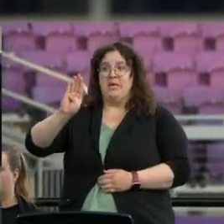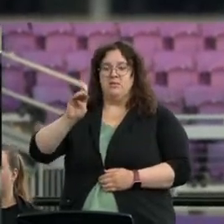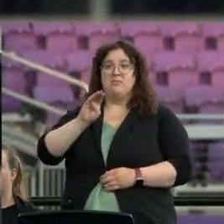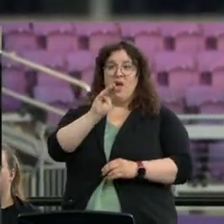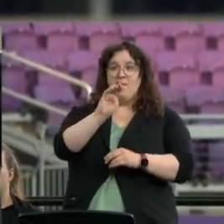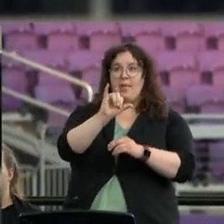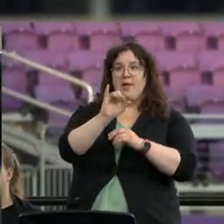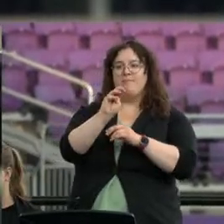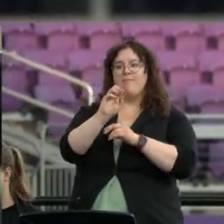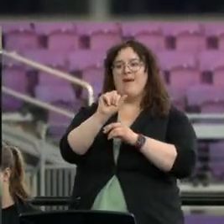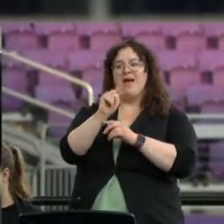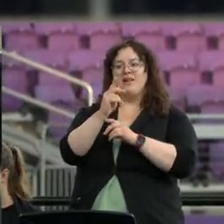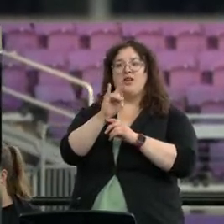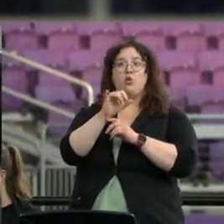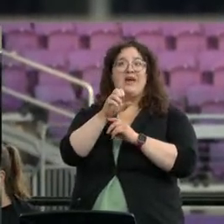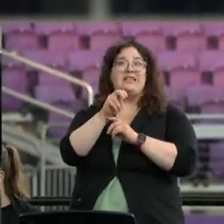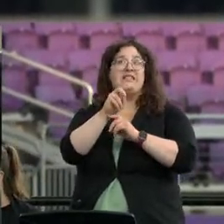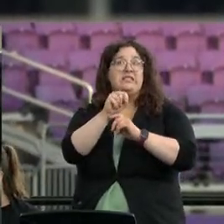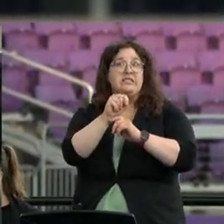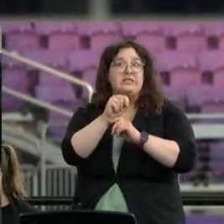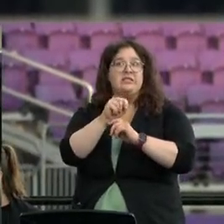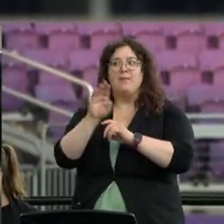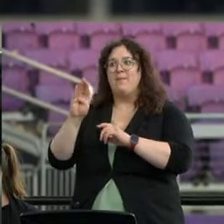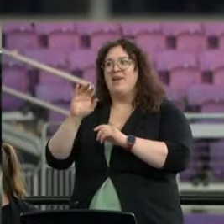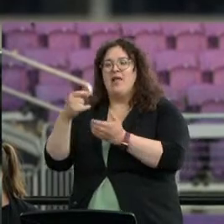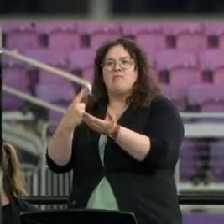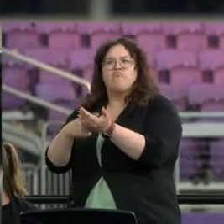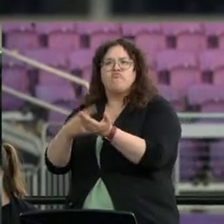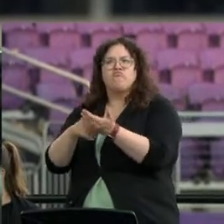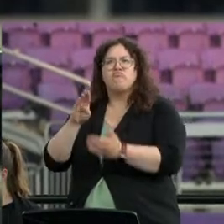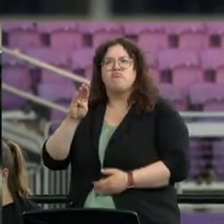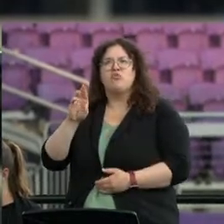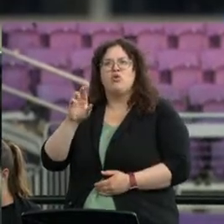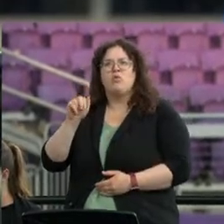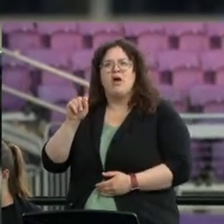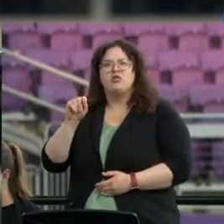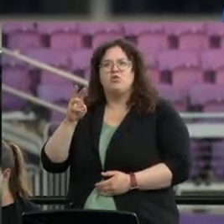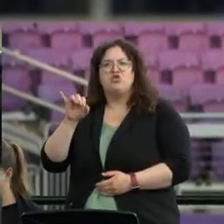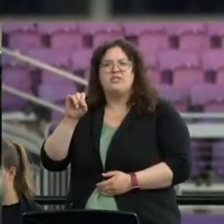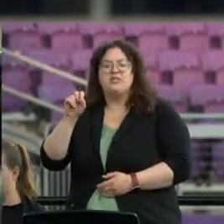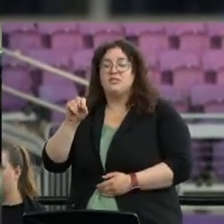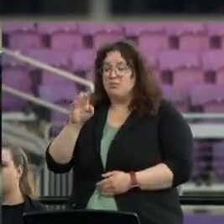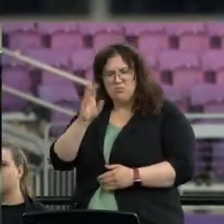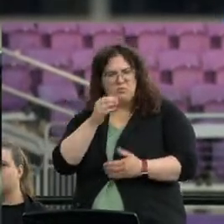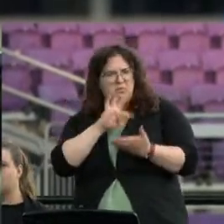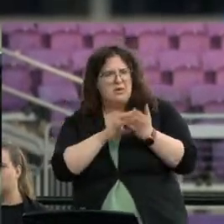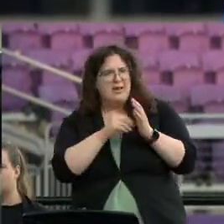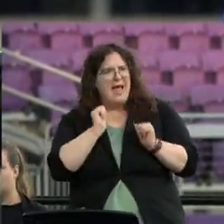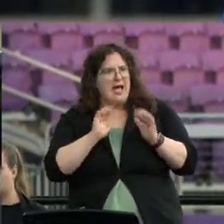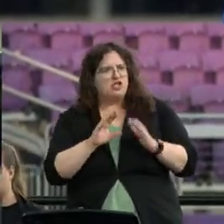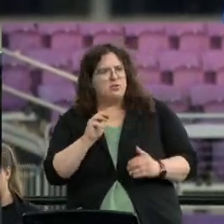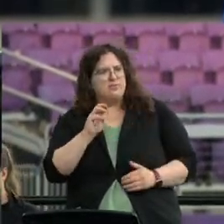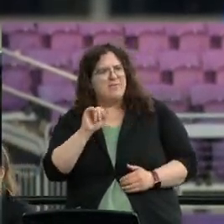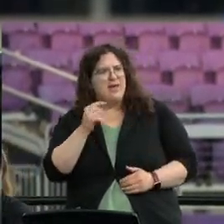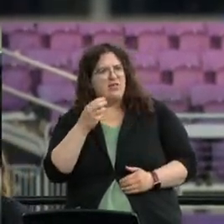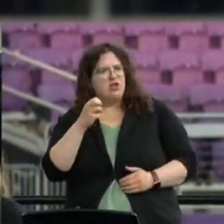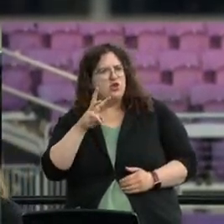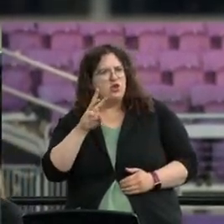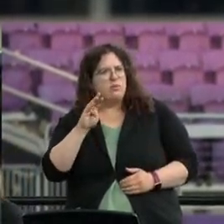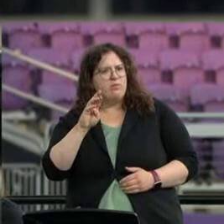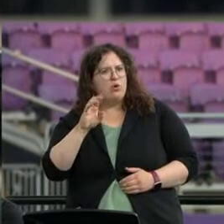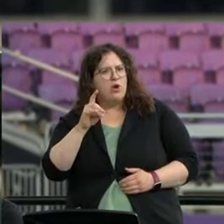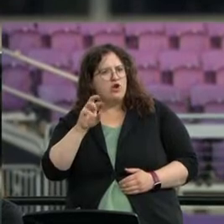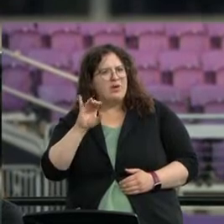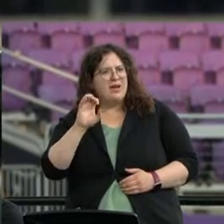M as in magniloquent and B as in bratwurst. Matthew Broderick? Macy, you have to wait for the clues.